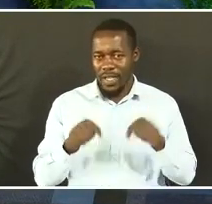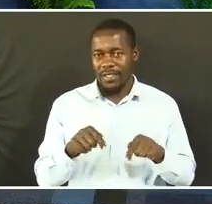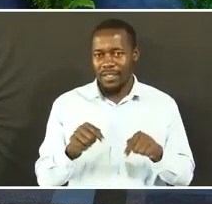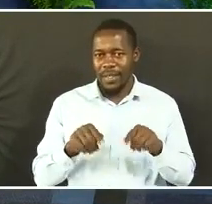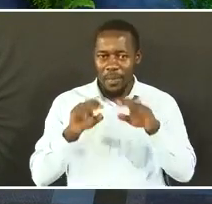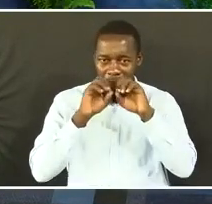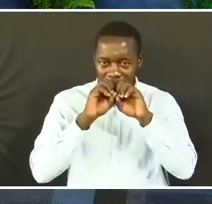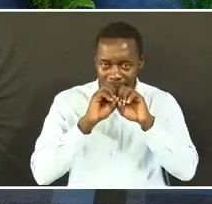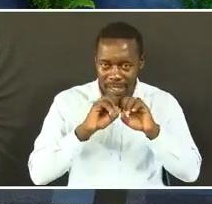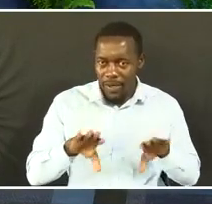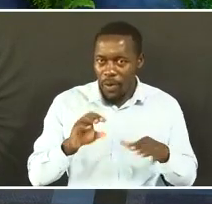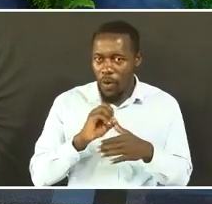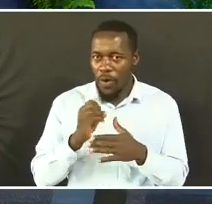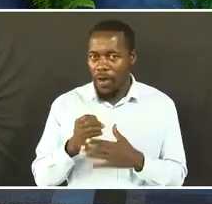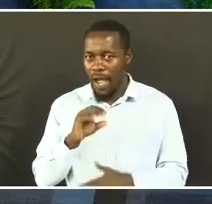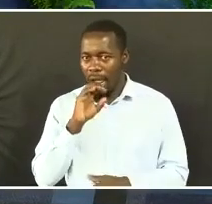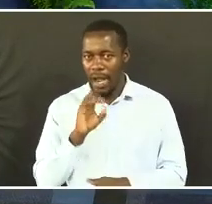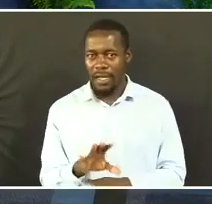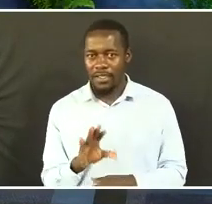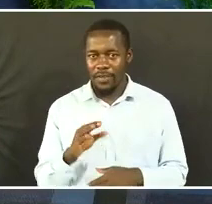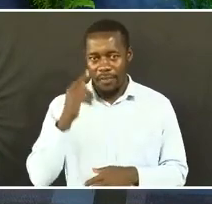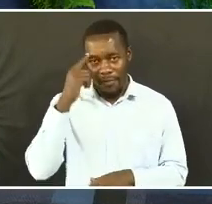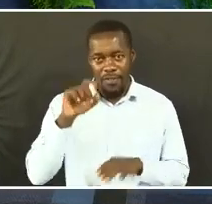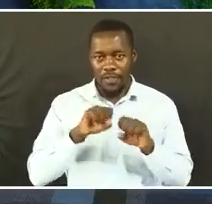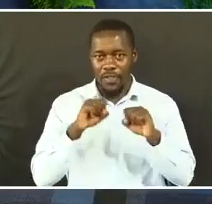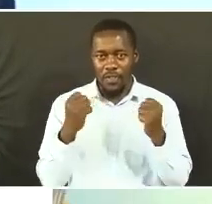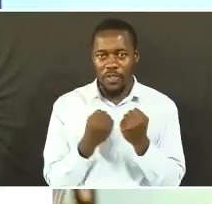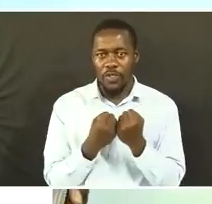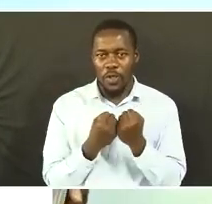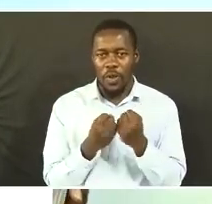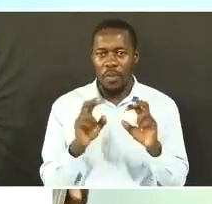blessing, or is it curse, of social media for